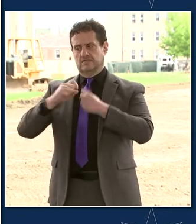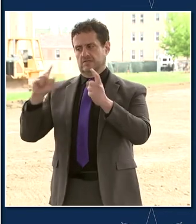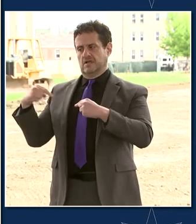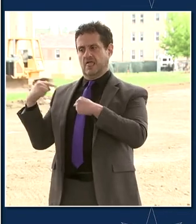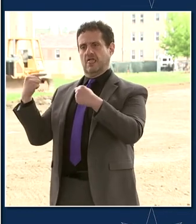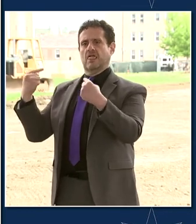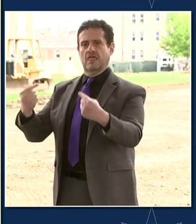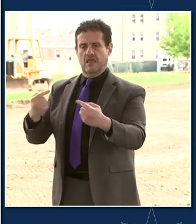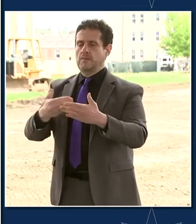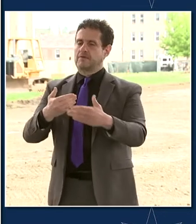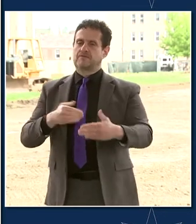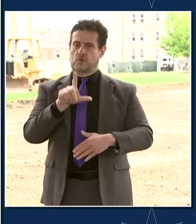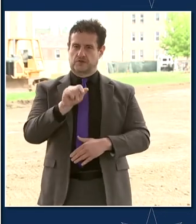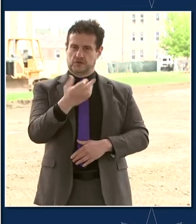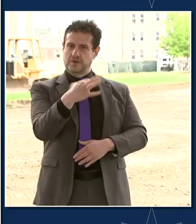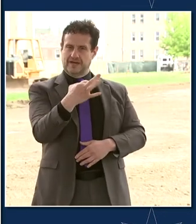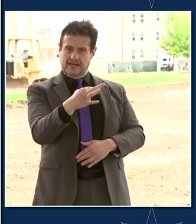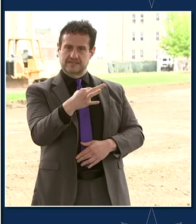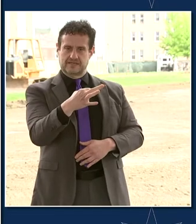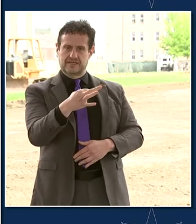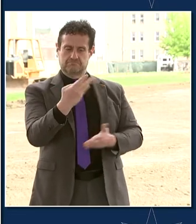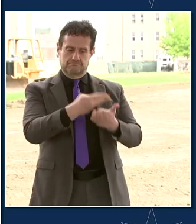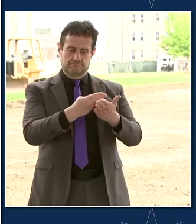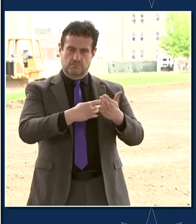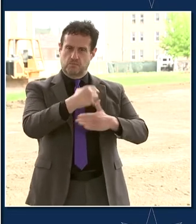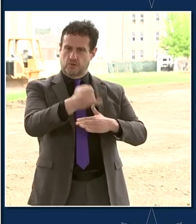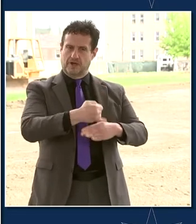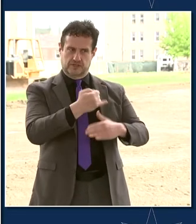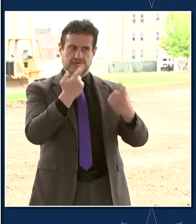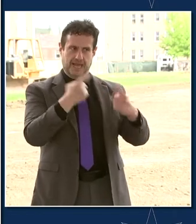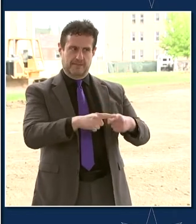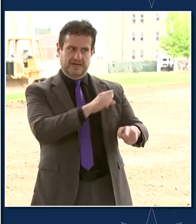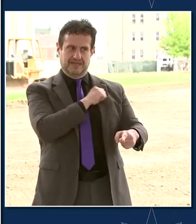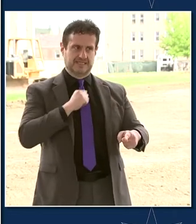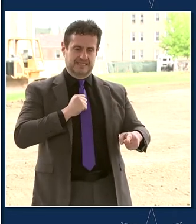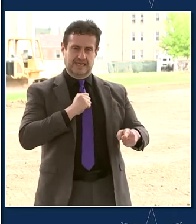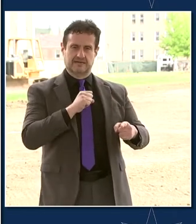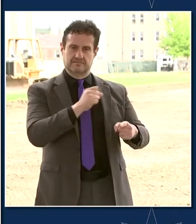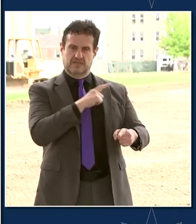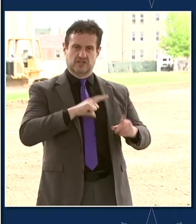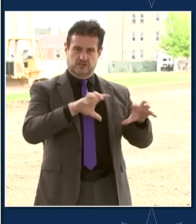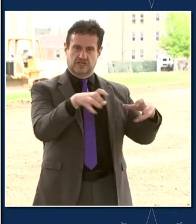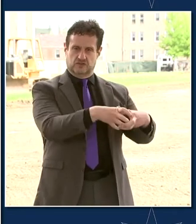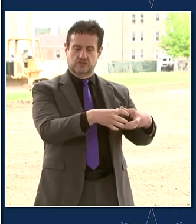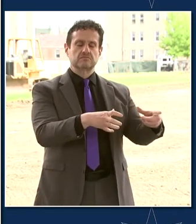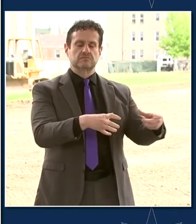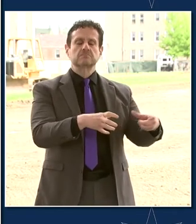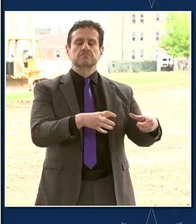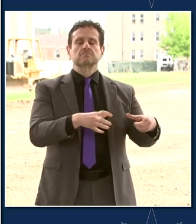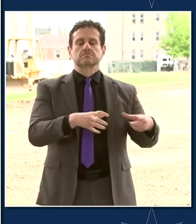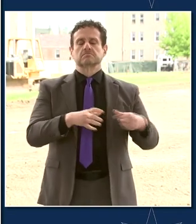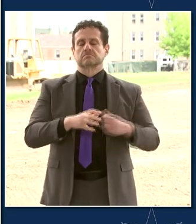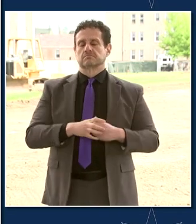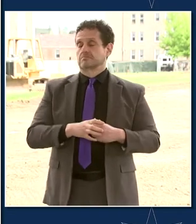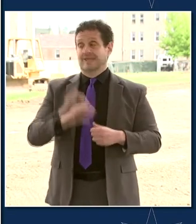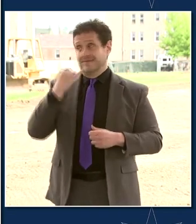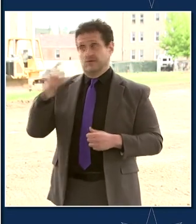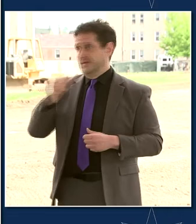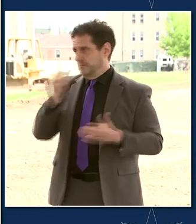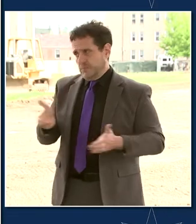2019 Capital Project came about in the state legislature. If it wasn't for you saying we need this, it honestly, we wouldn't be